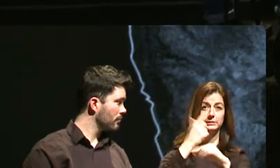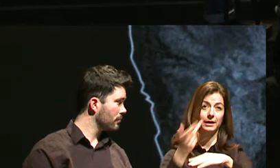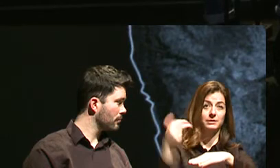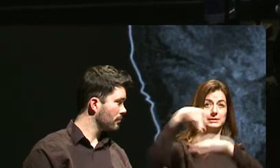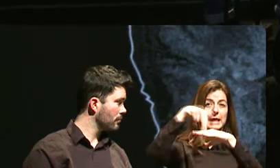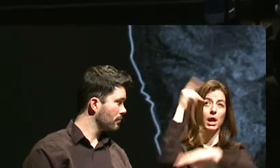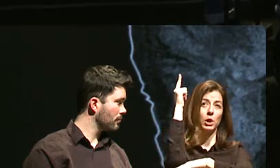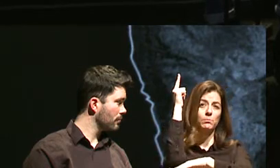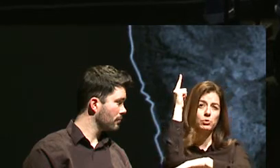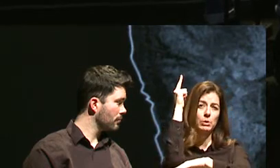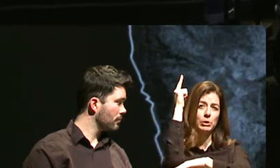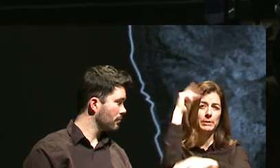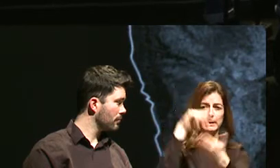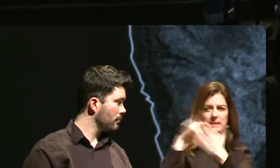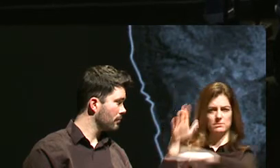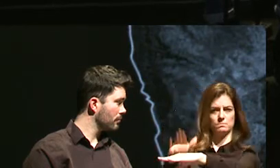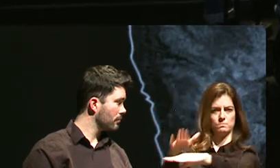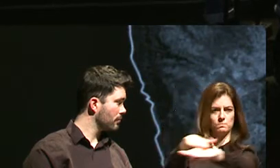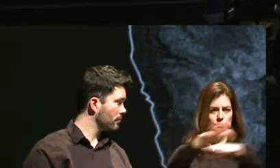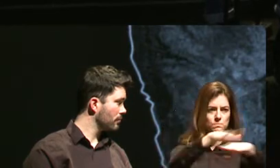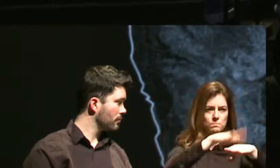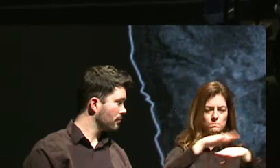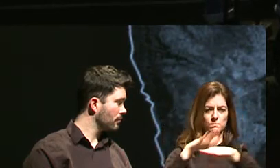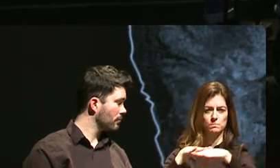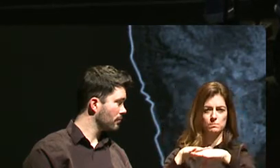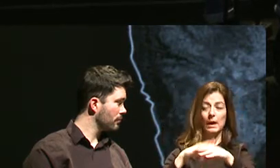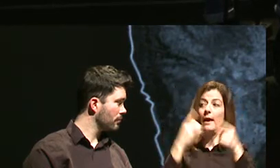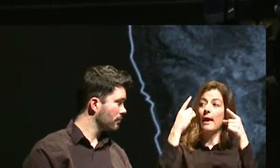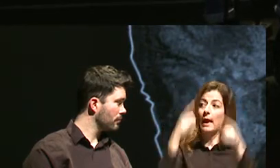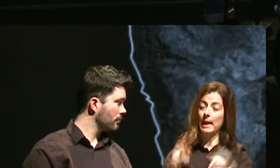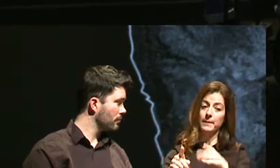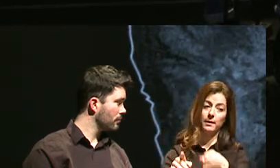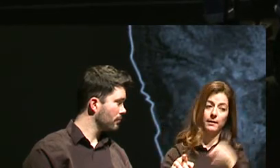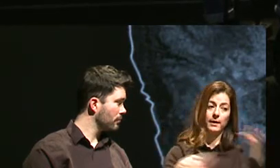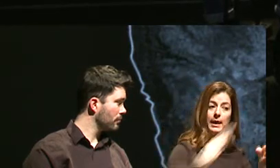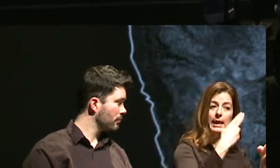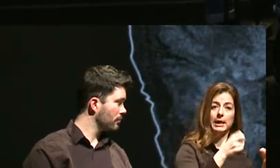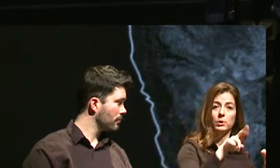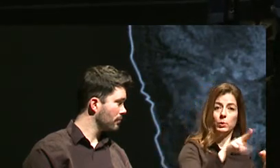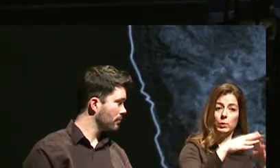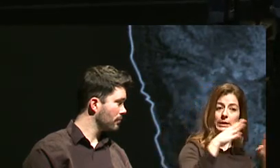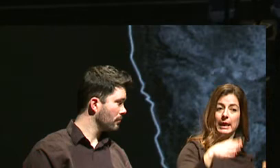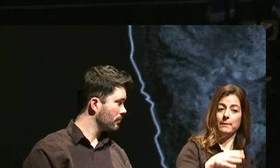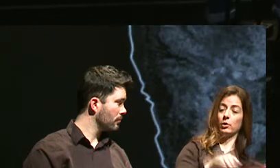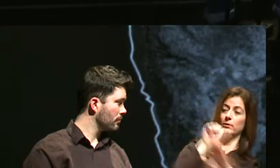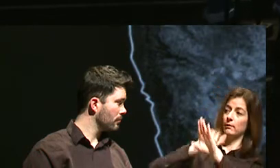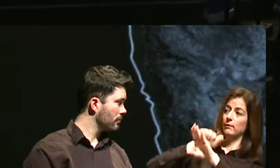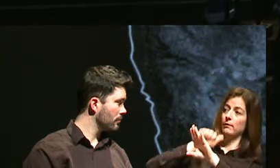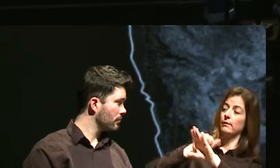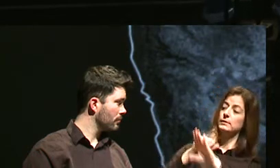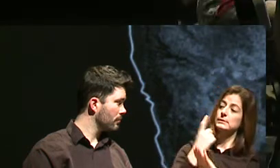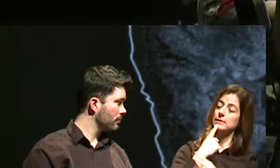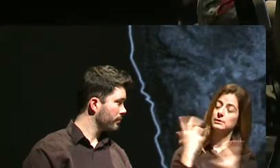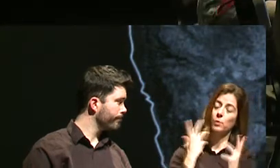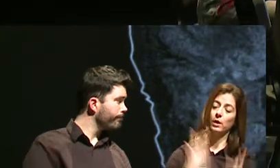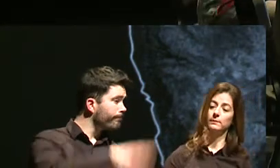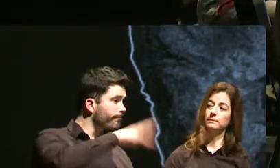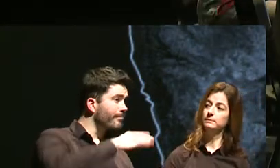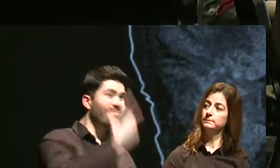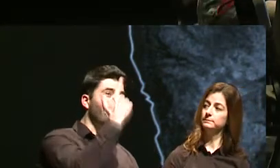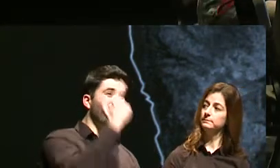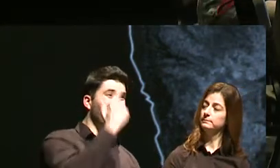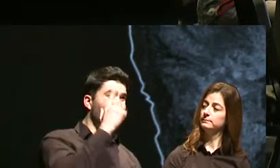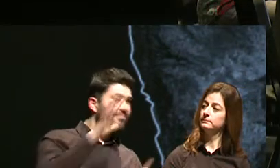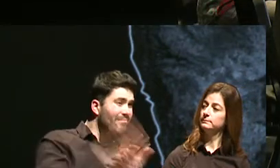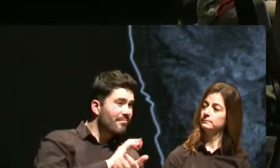off potential attackers. One day, a Hindu neighbor comes to the door. He says, "All these bullets are